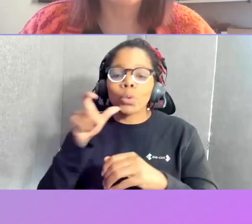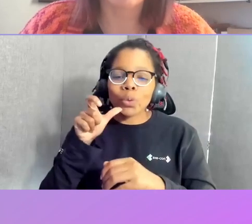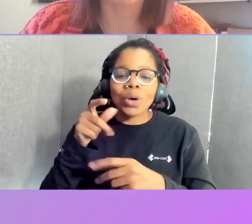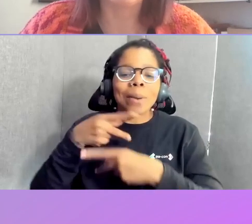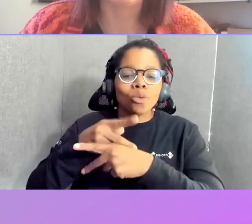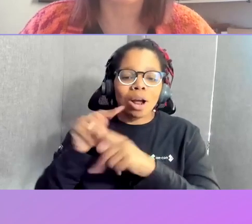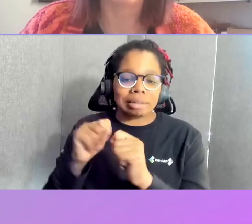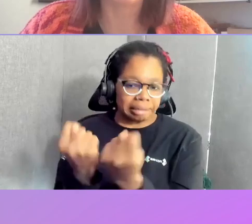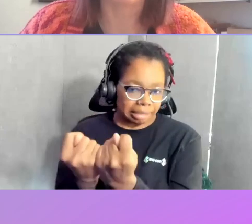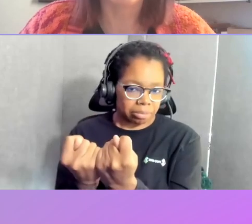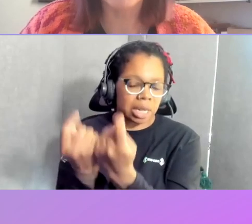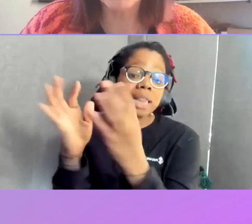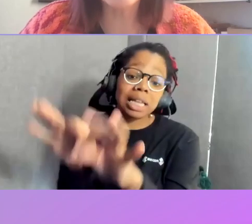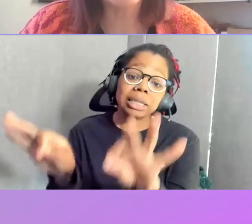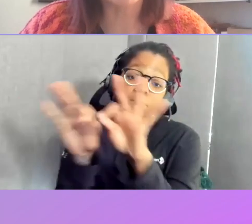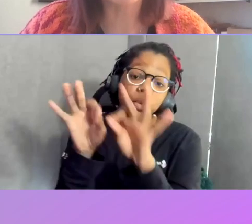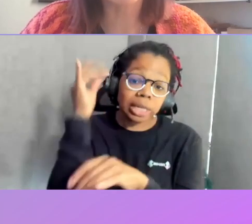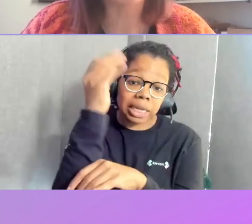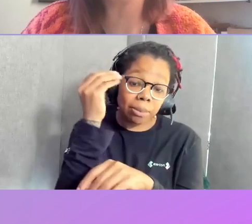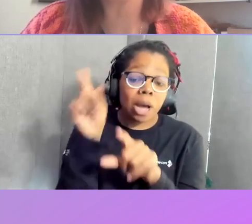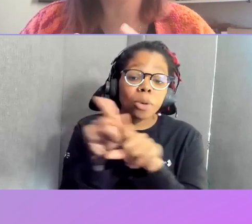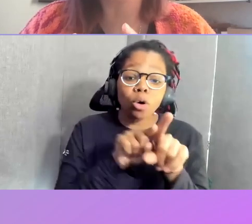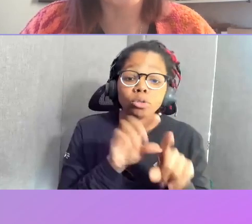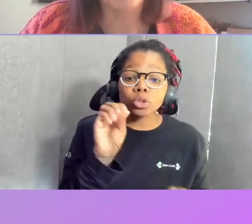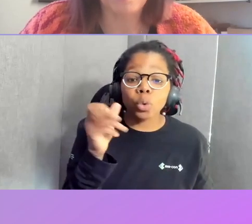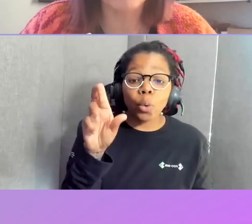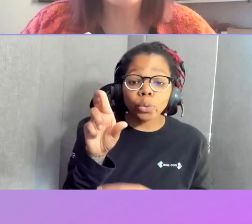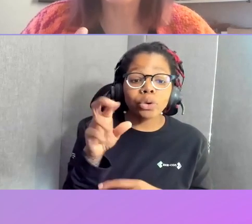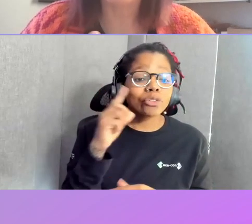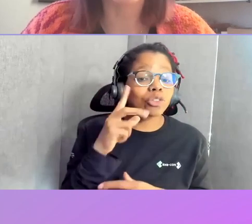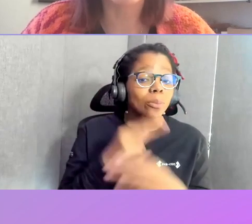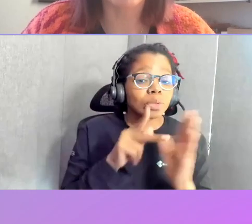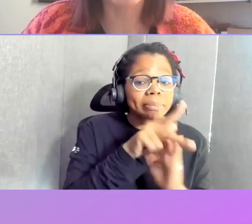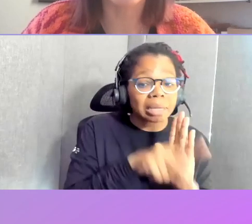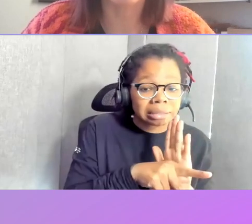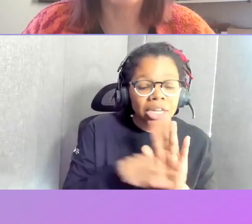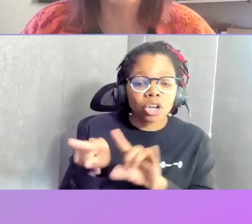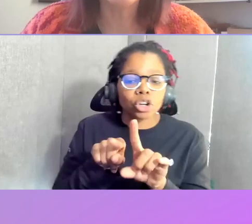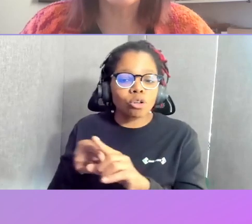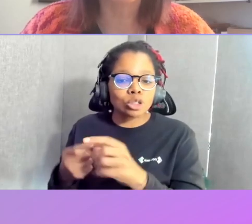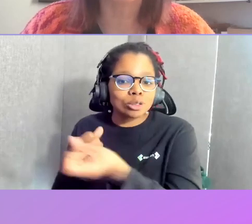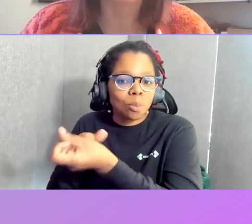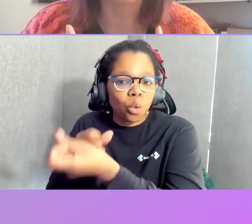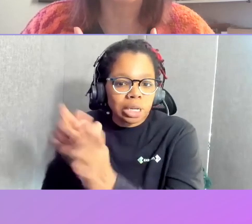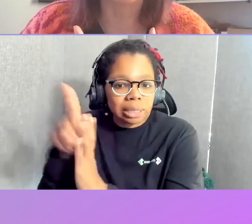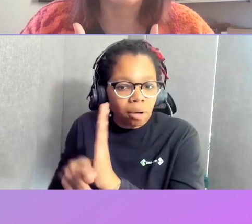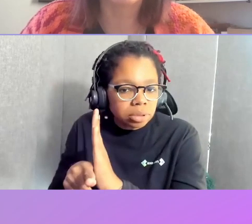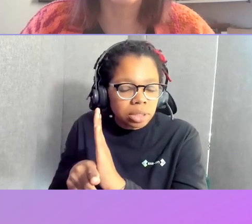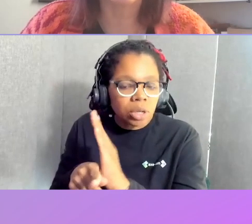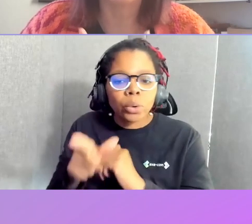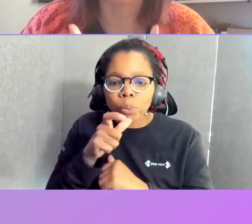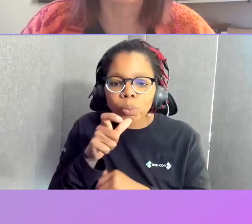that is an important piece to consider, but also the ownership over both the policy and its enforcement. Who is actually